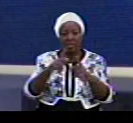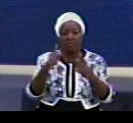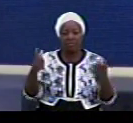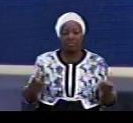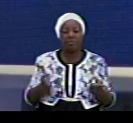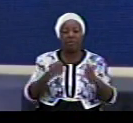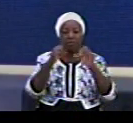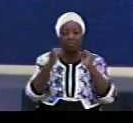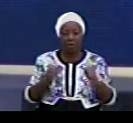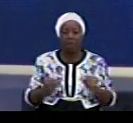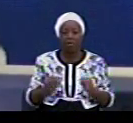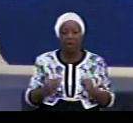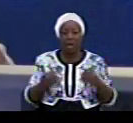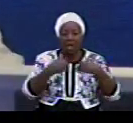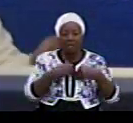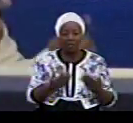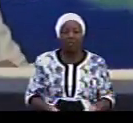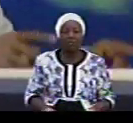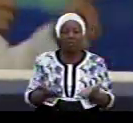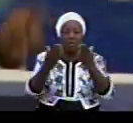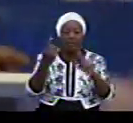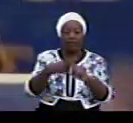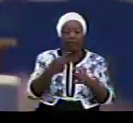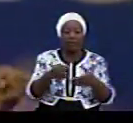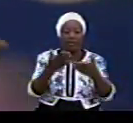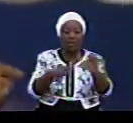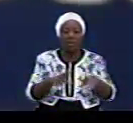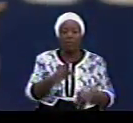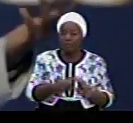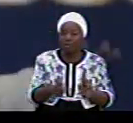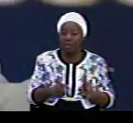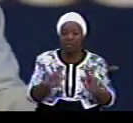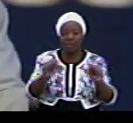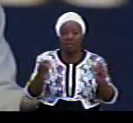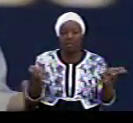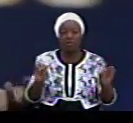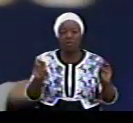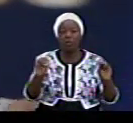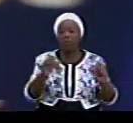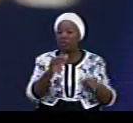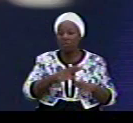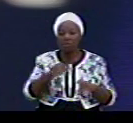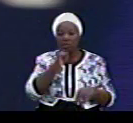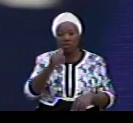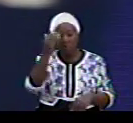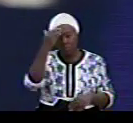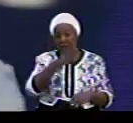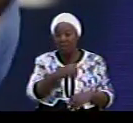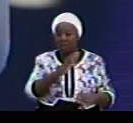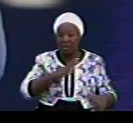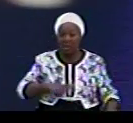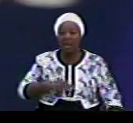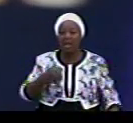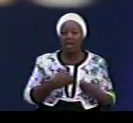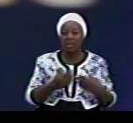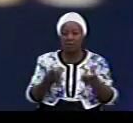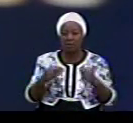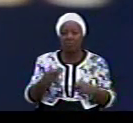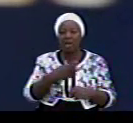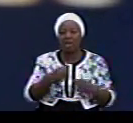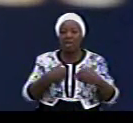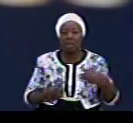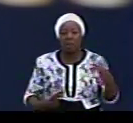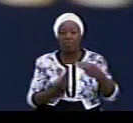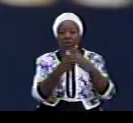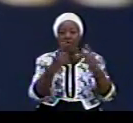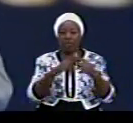had risen from the dead, but Thomas did not know. And Christ had come, had appeared to the